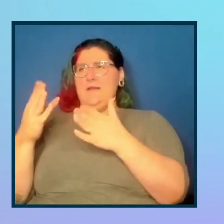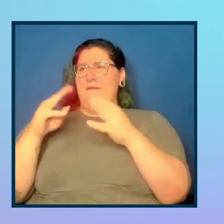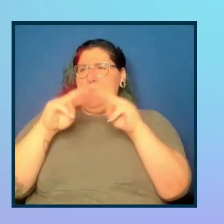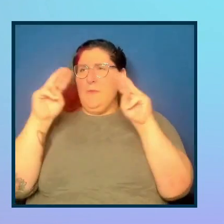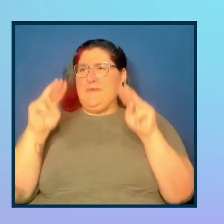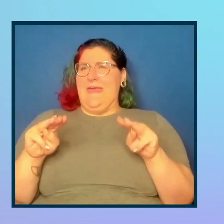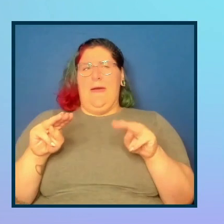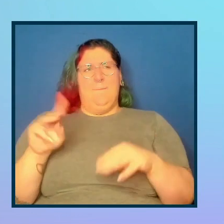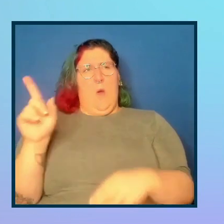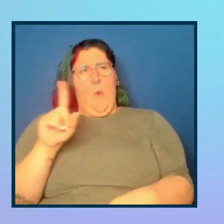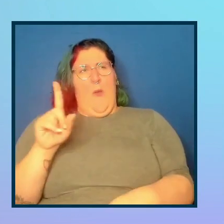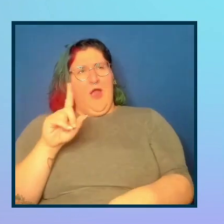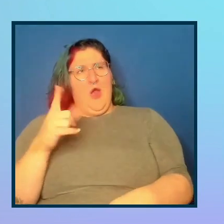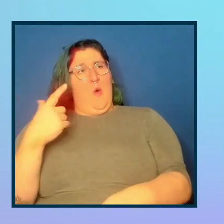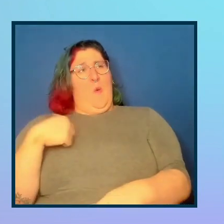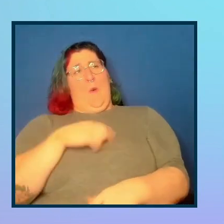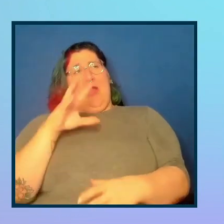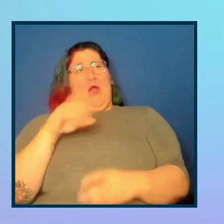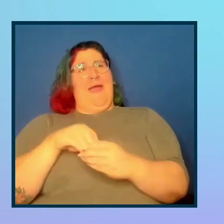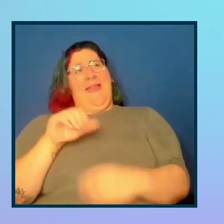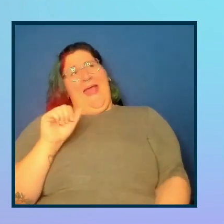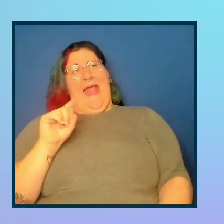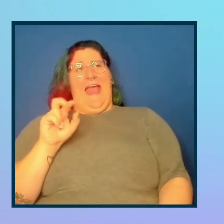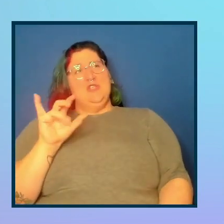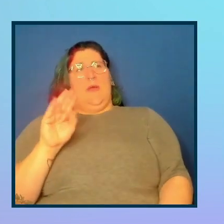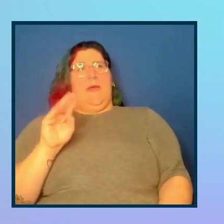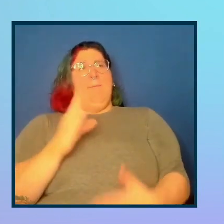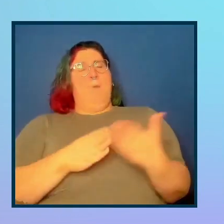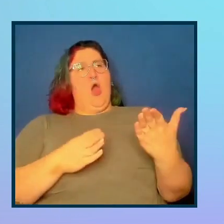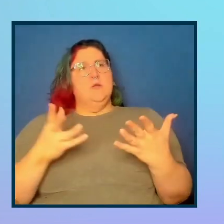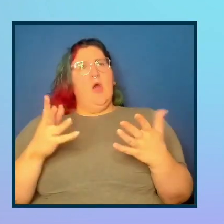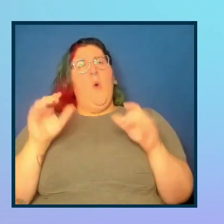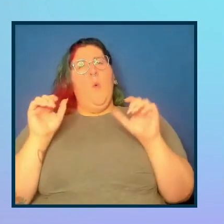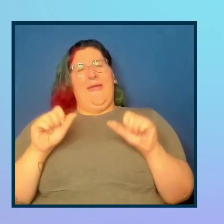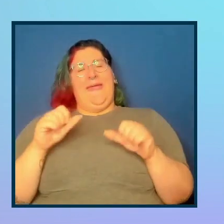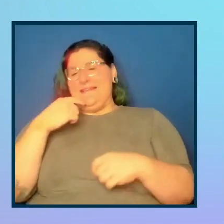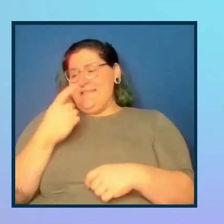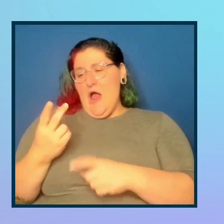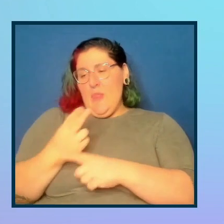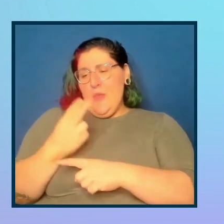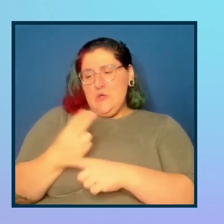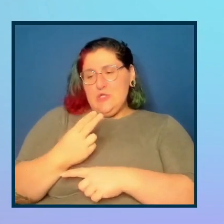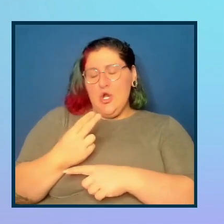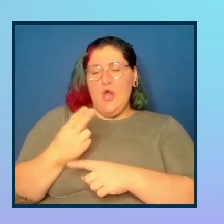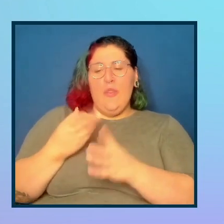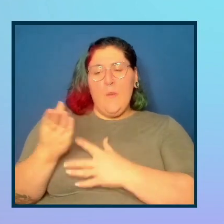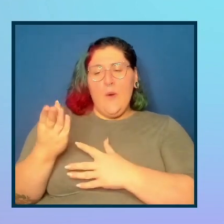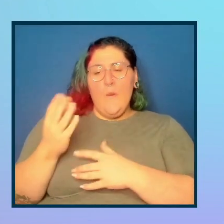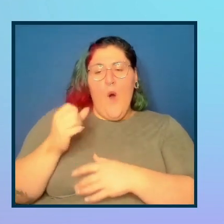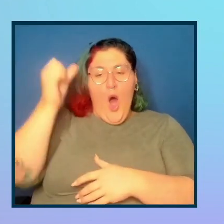vision, we can easily tell the user, okay, here's what's going on. Give an audio tour, give a haptic tour.